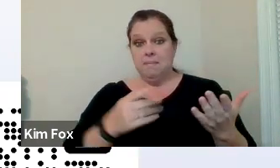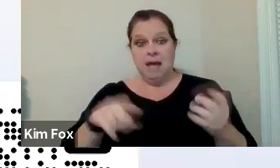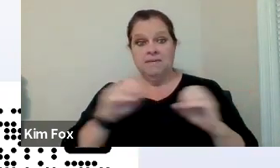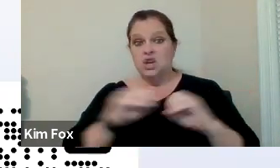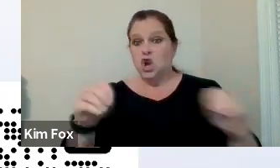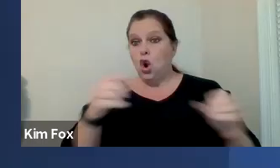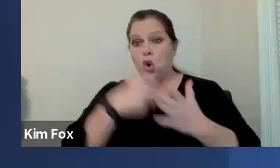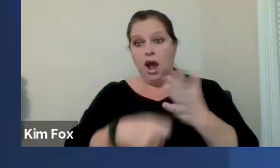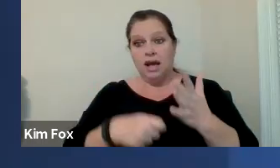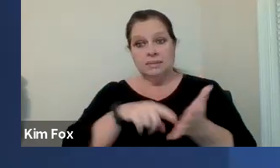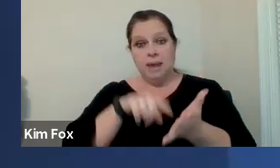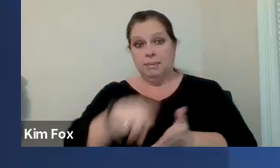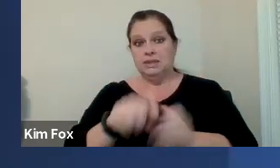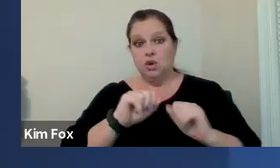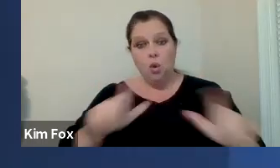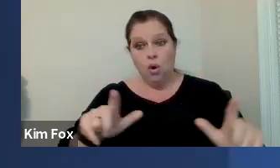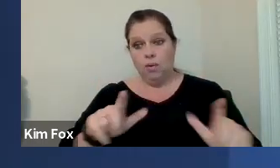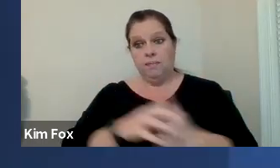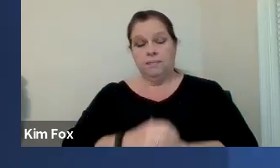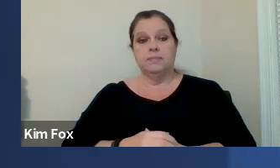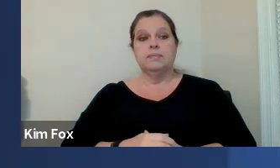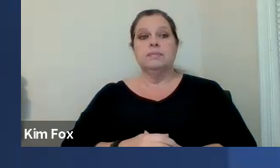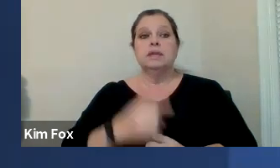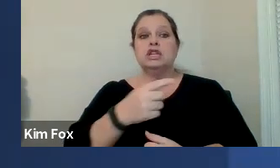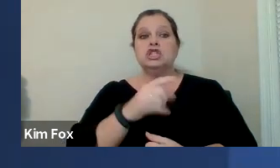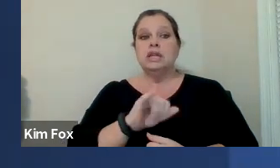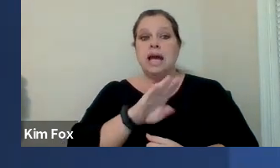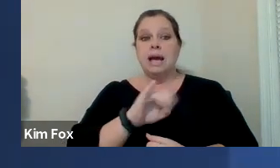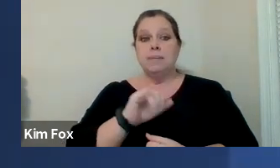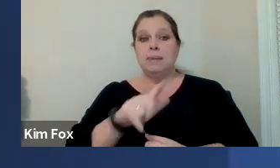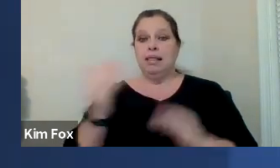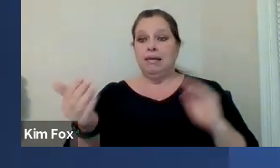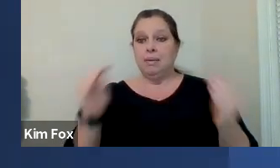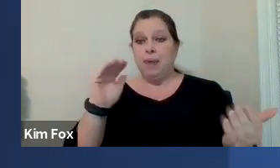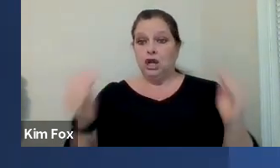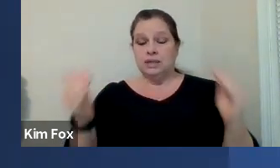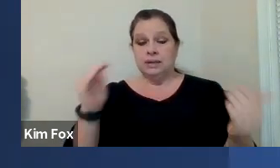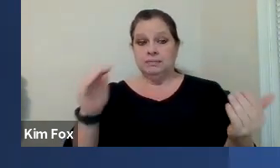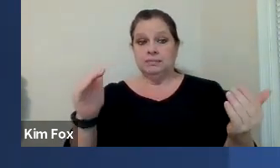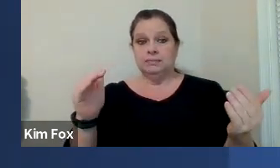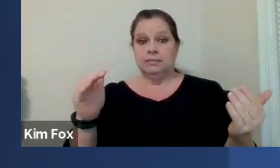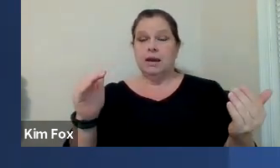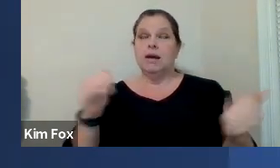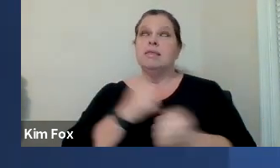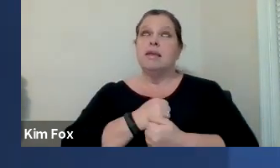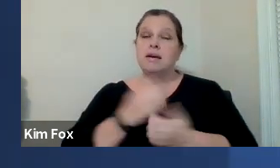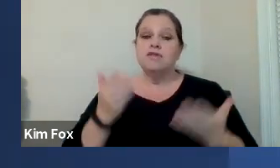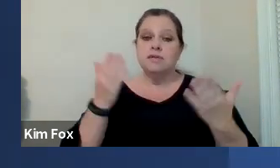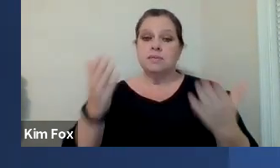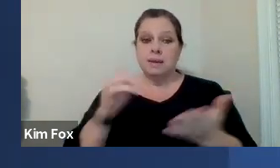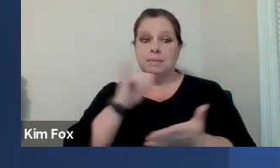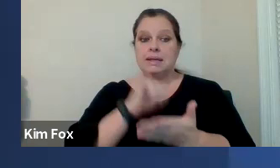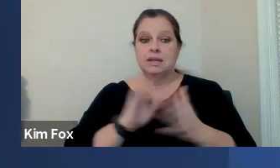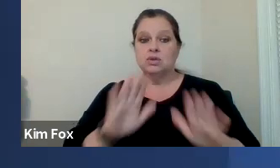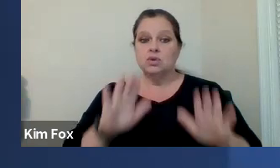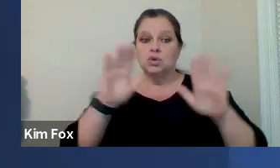payments at all. The GI Bill comparison tool. I love recommending this great